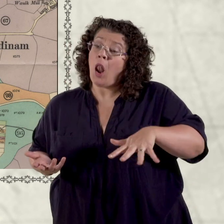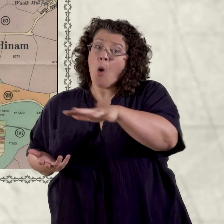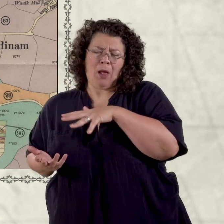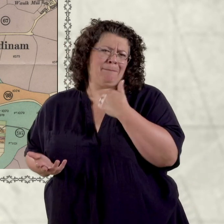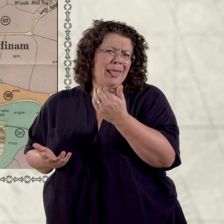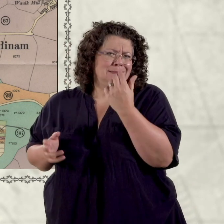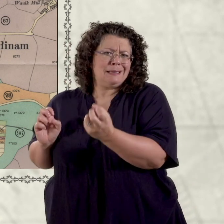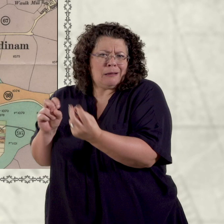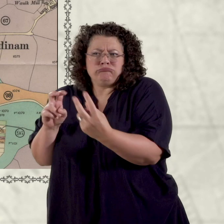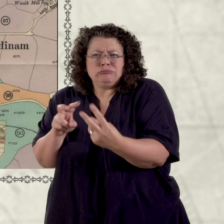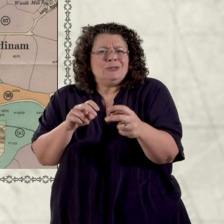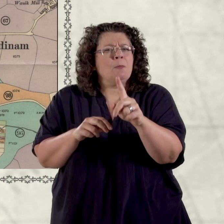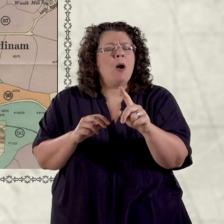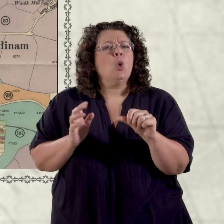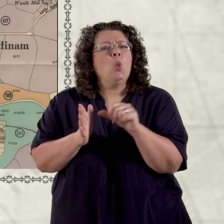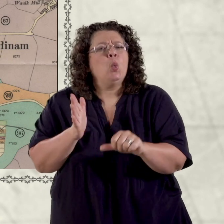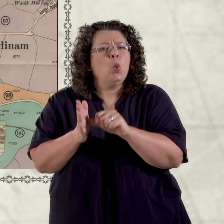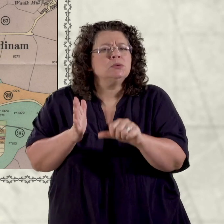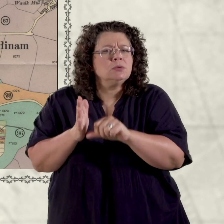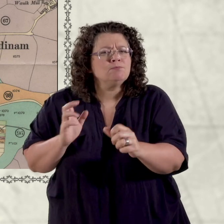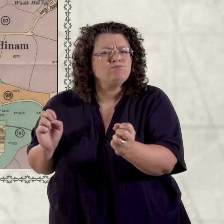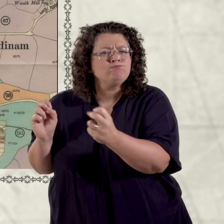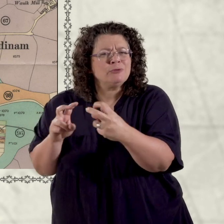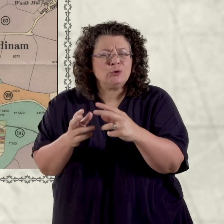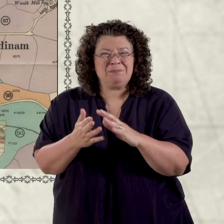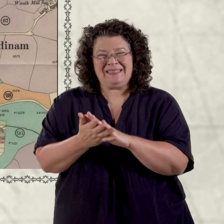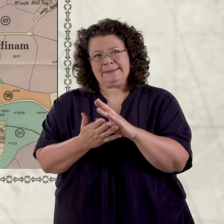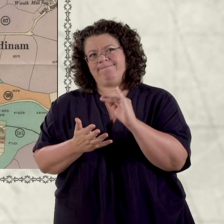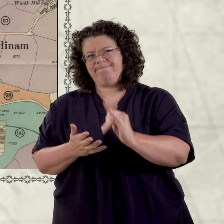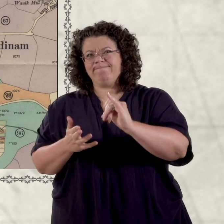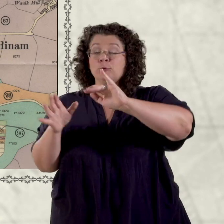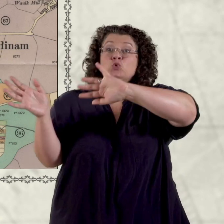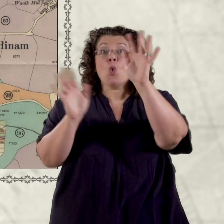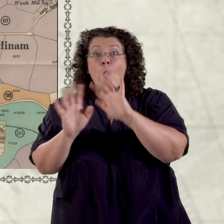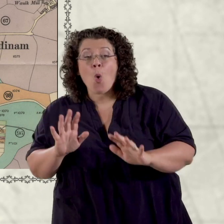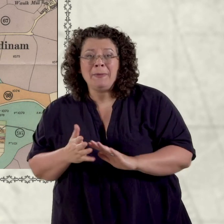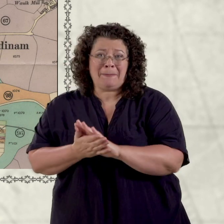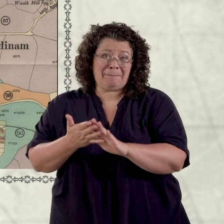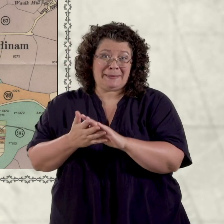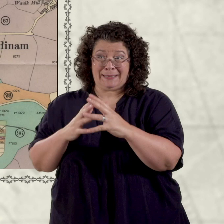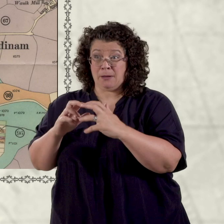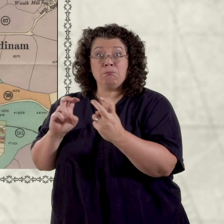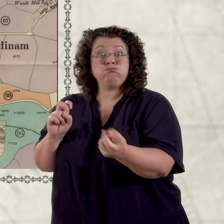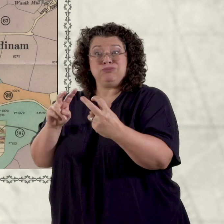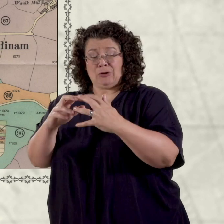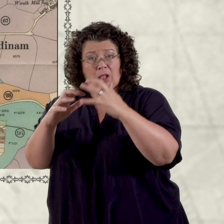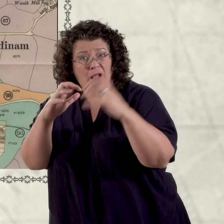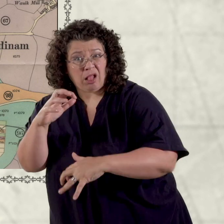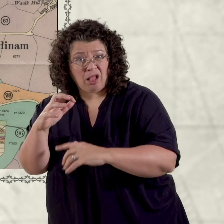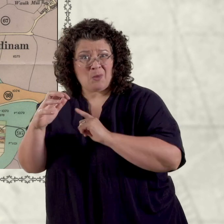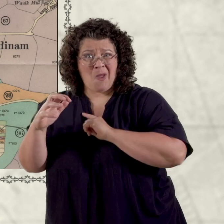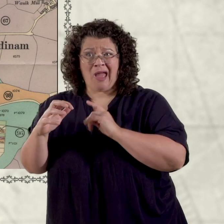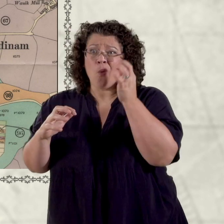area, wooden bridges. But when the weather was stormy, these bridges would collapse with the flooding